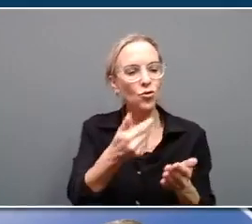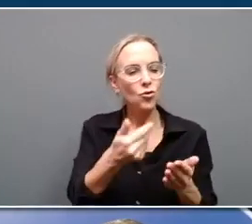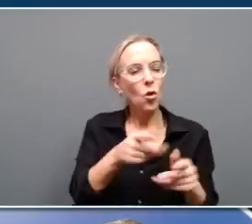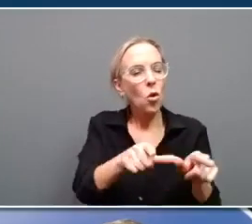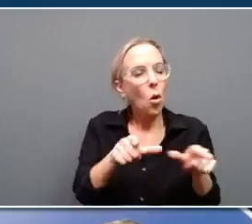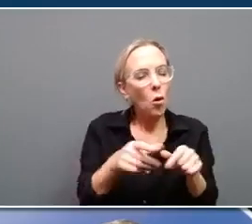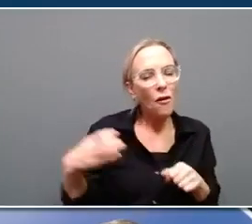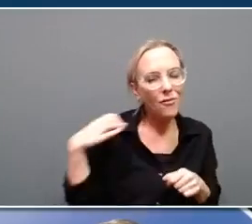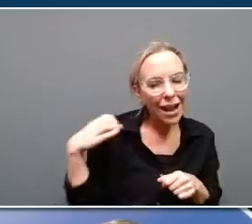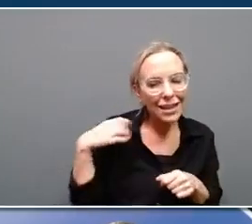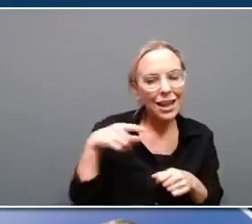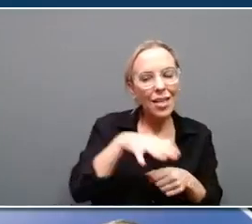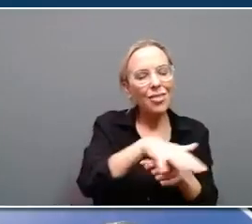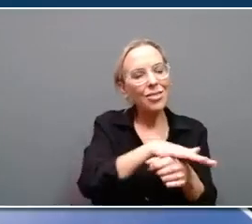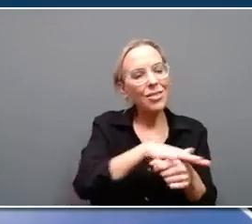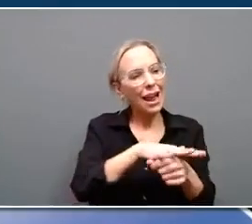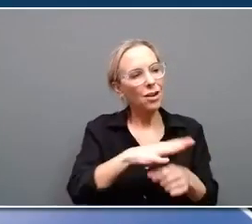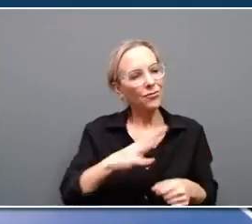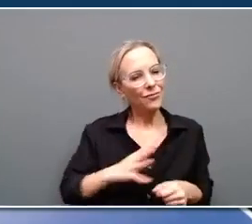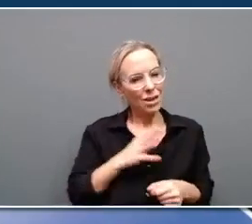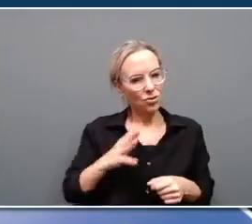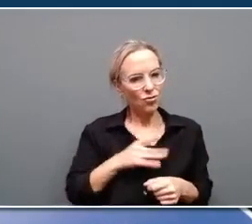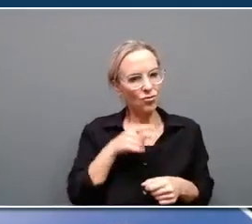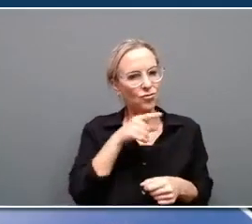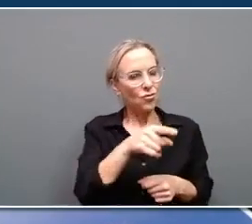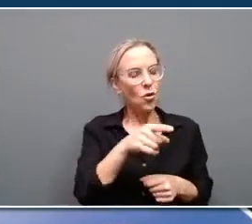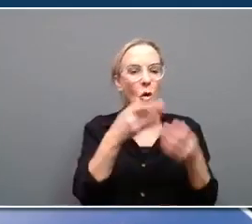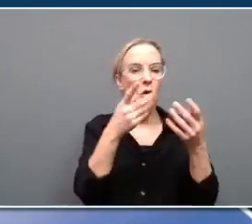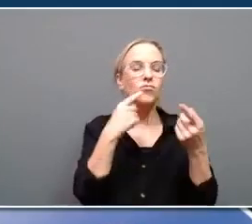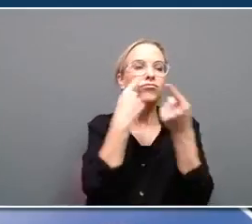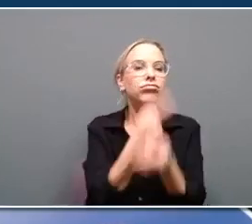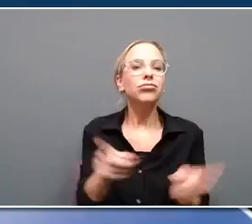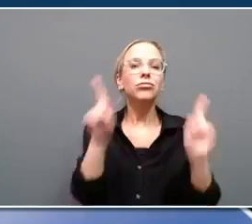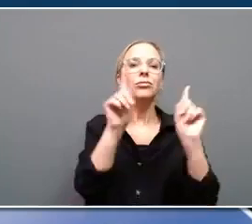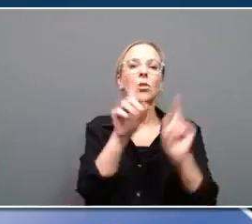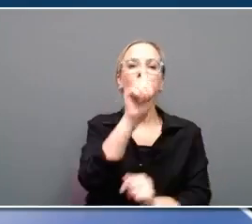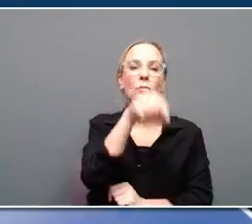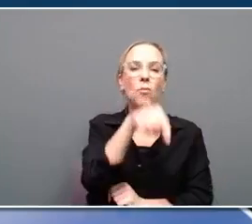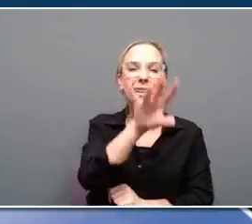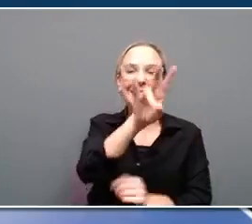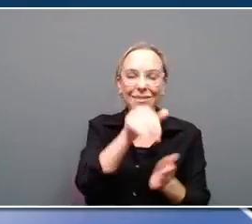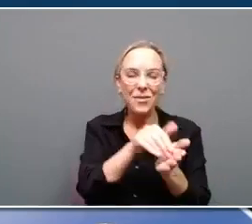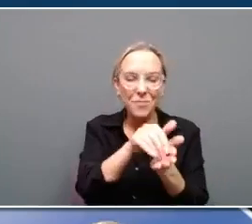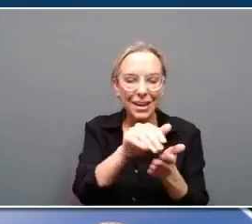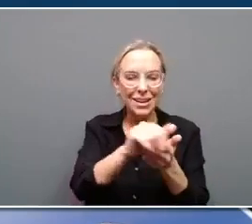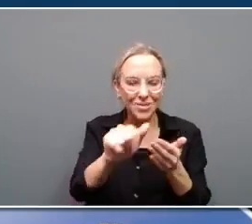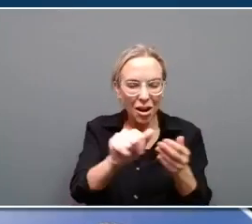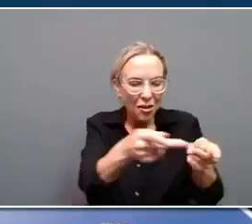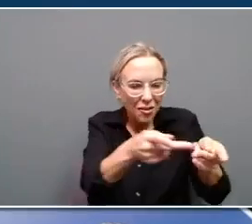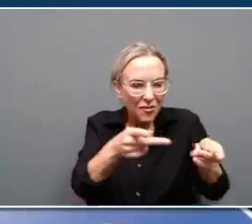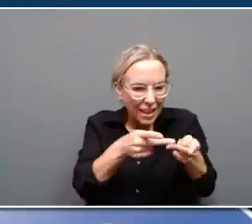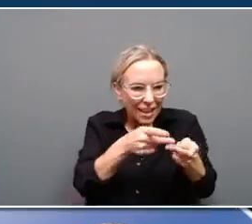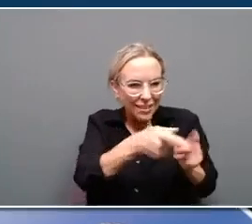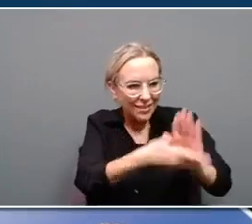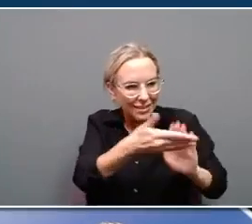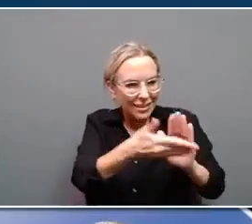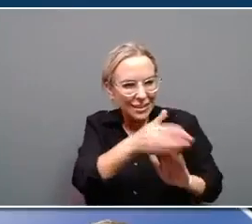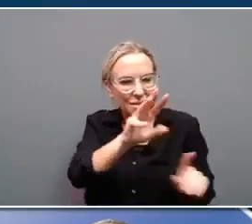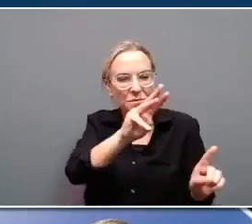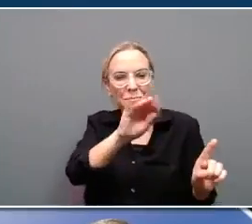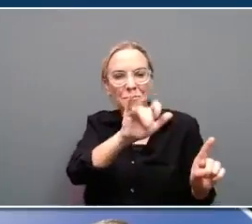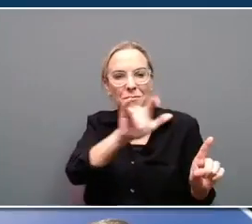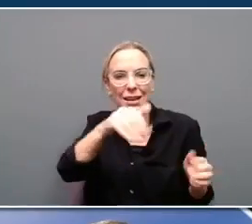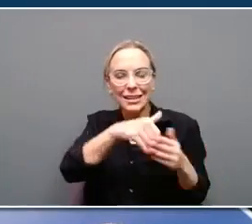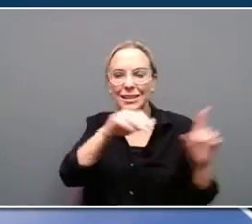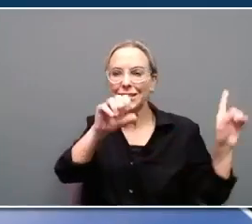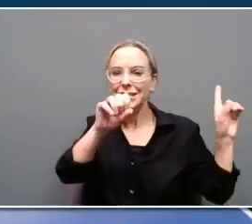for the grand opening of their $1.7 billion steel plate manufacturing mill in Meade County, what I think is the